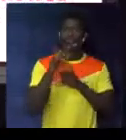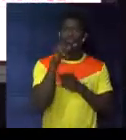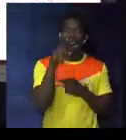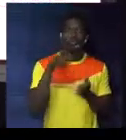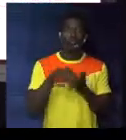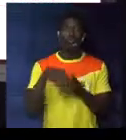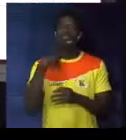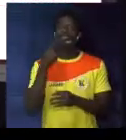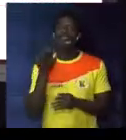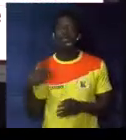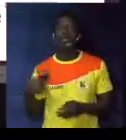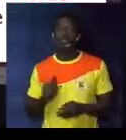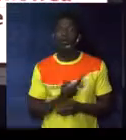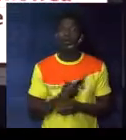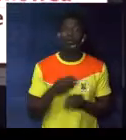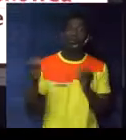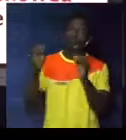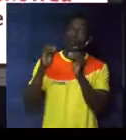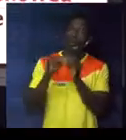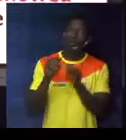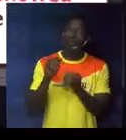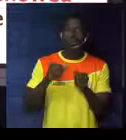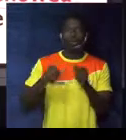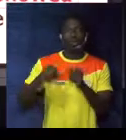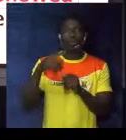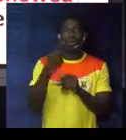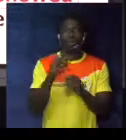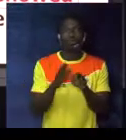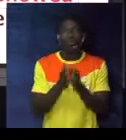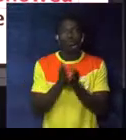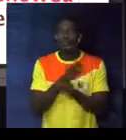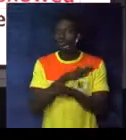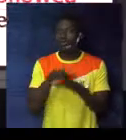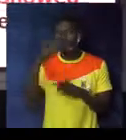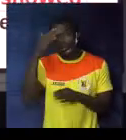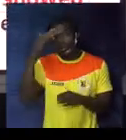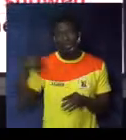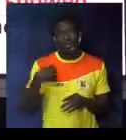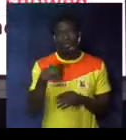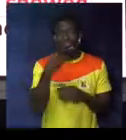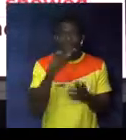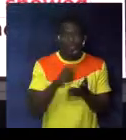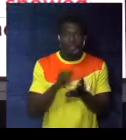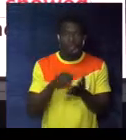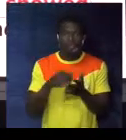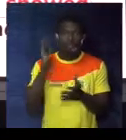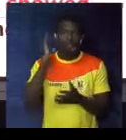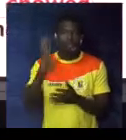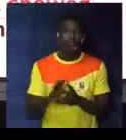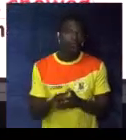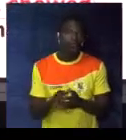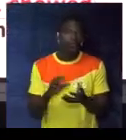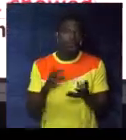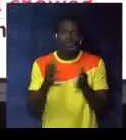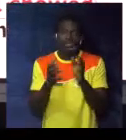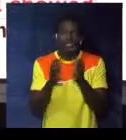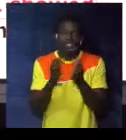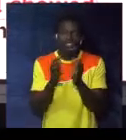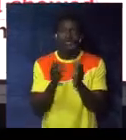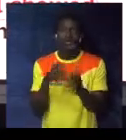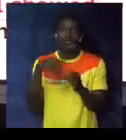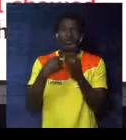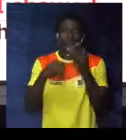you. It tells us more about the book. Don't forget we said it's going to describe. It